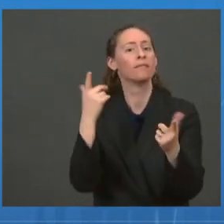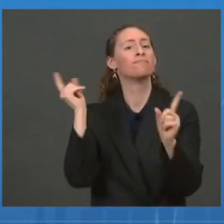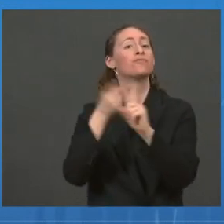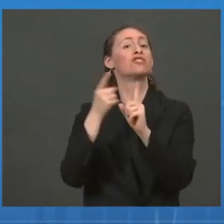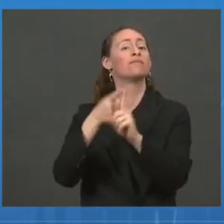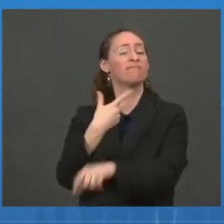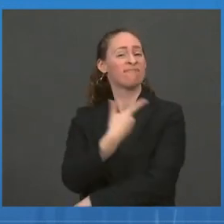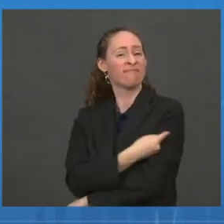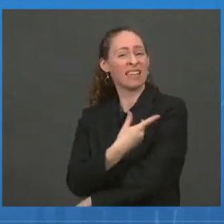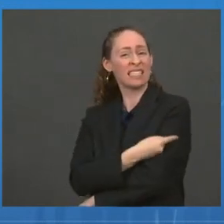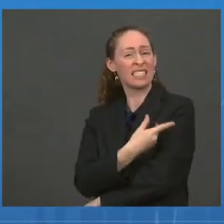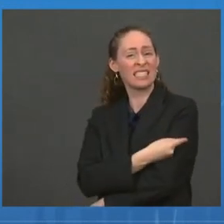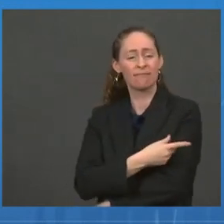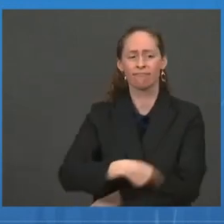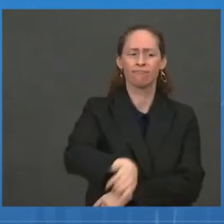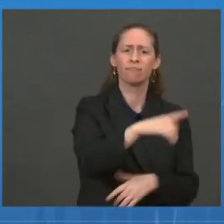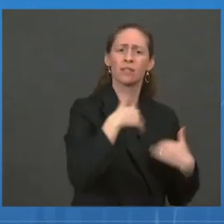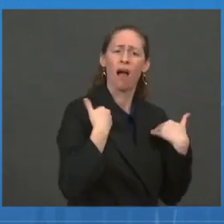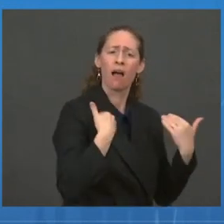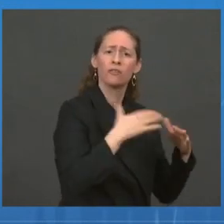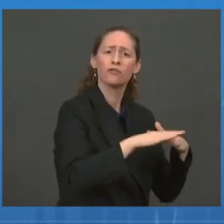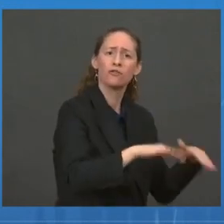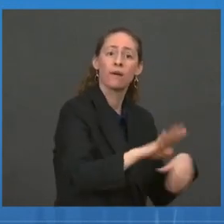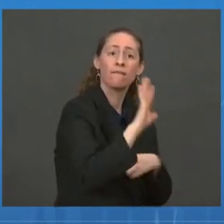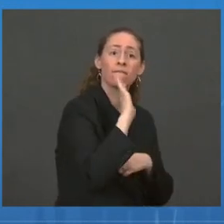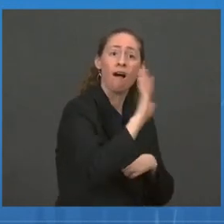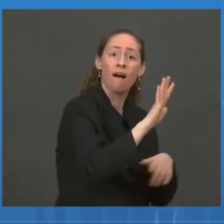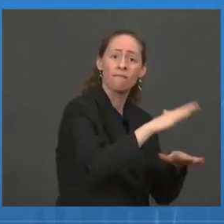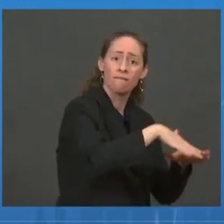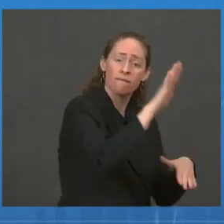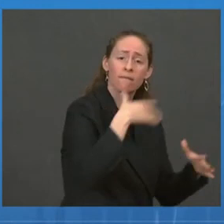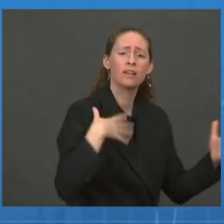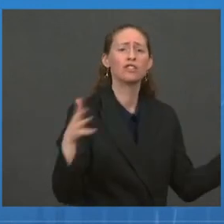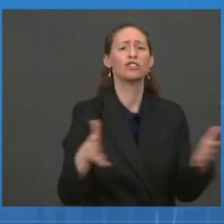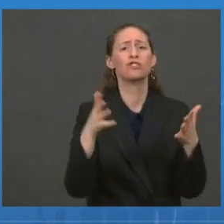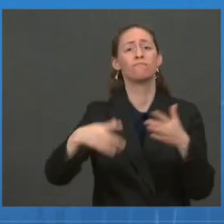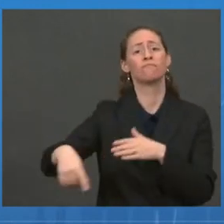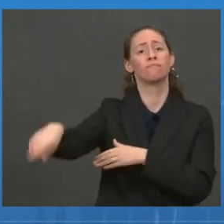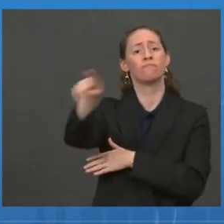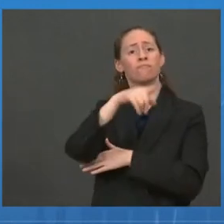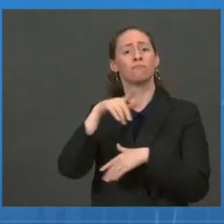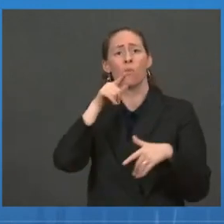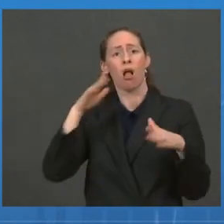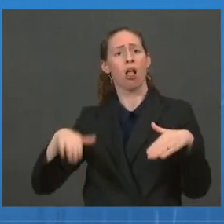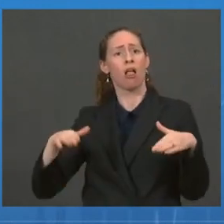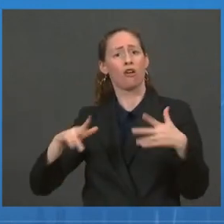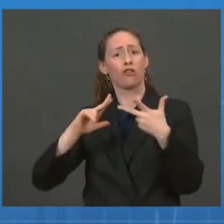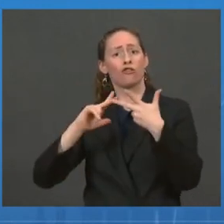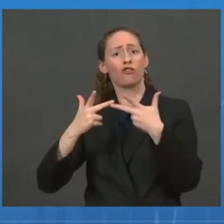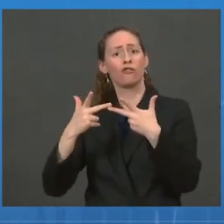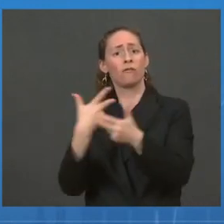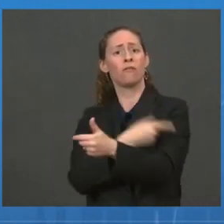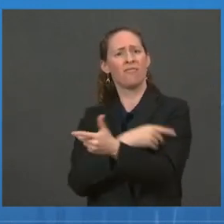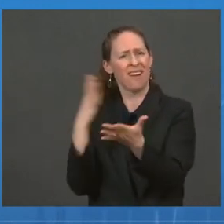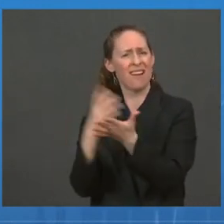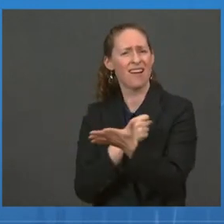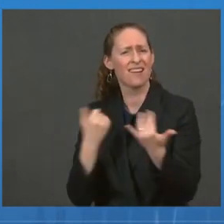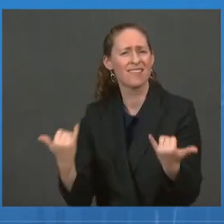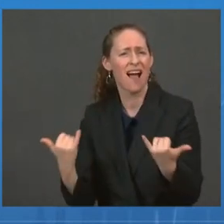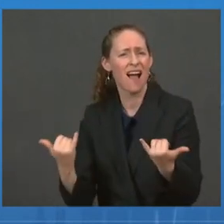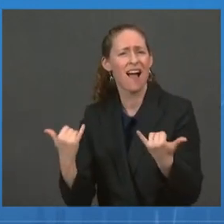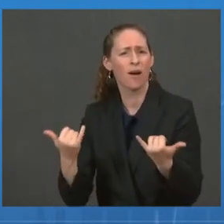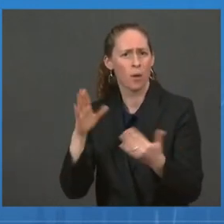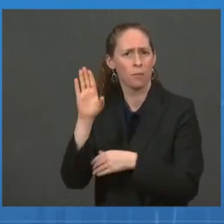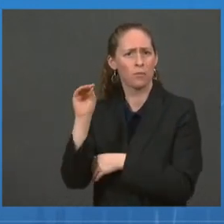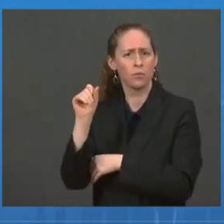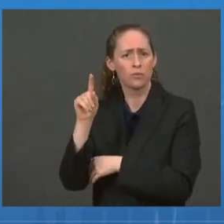genomic sequencing and testing capacity to detect cases early and life-saving therapeutics